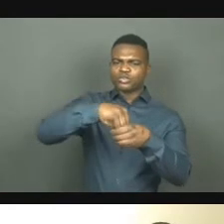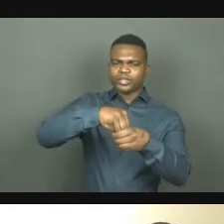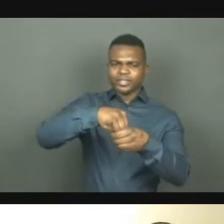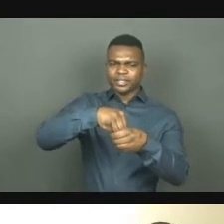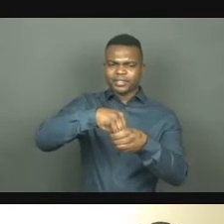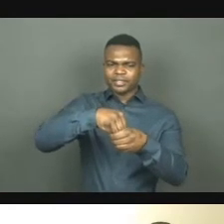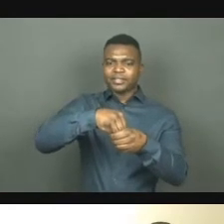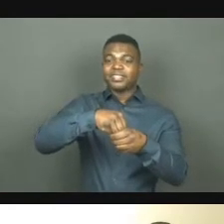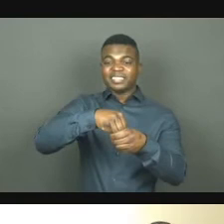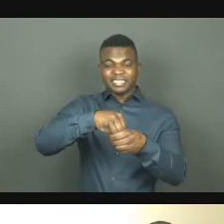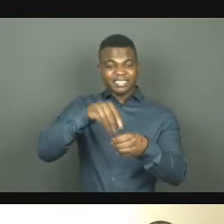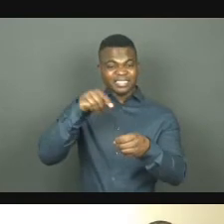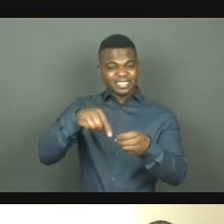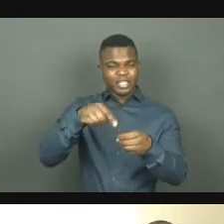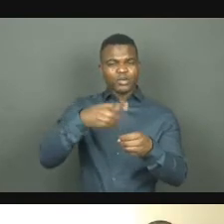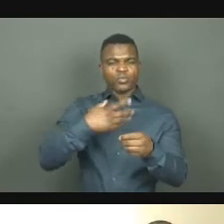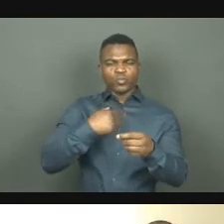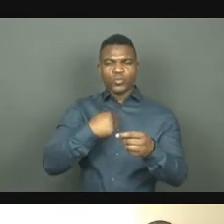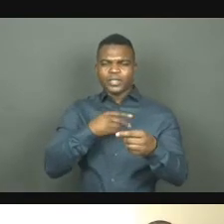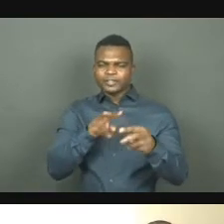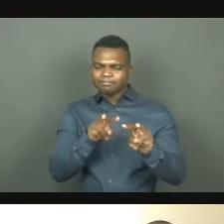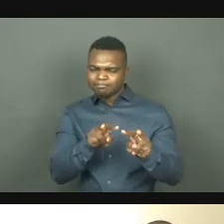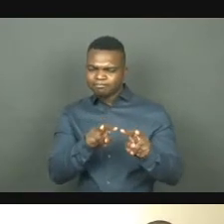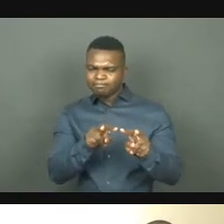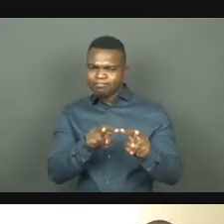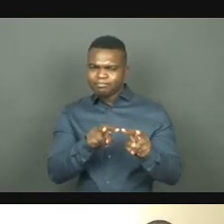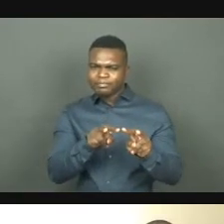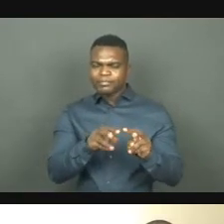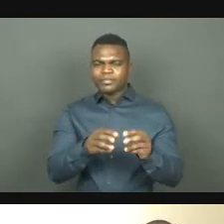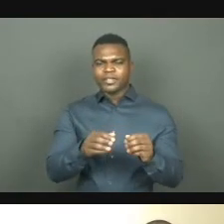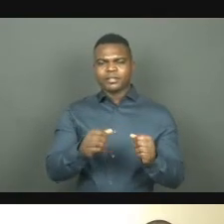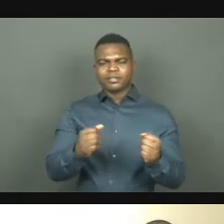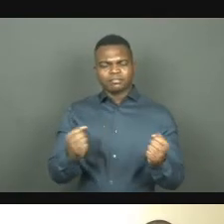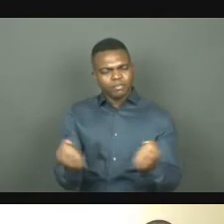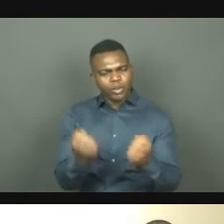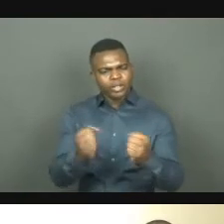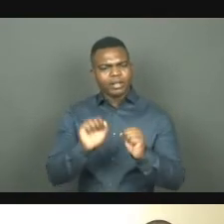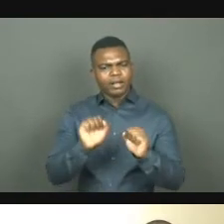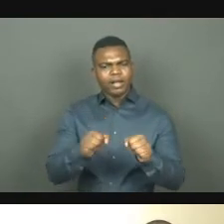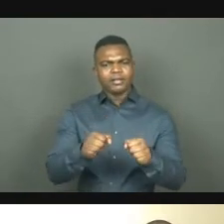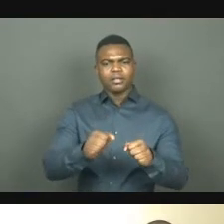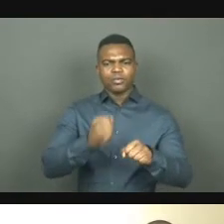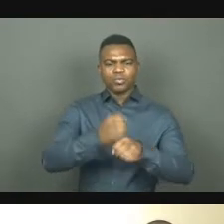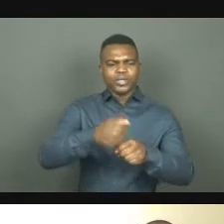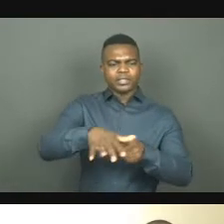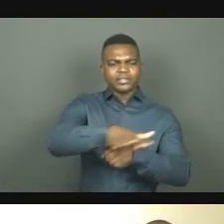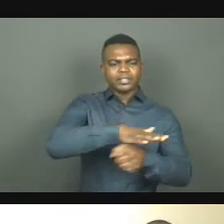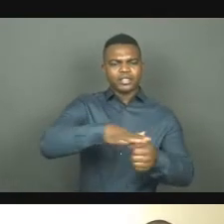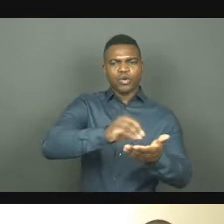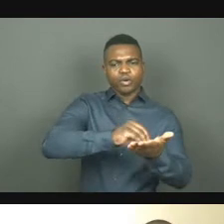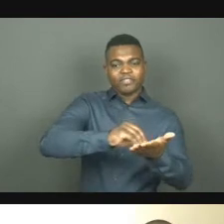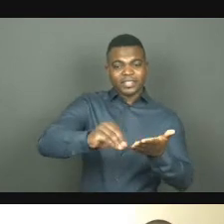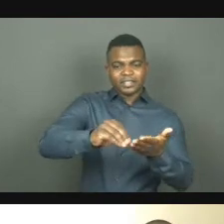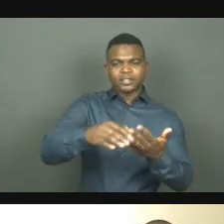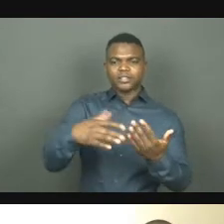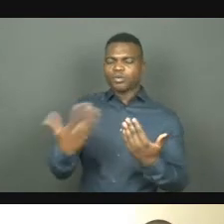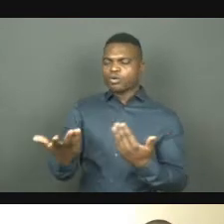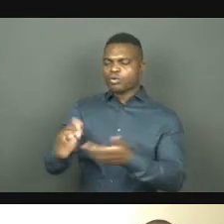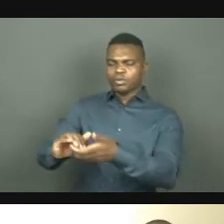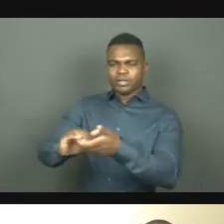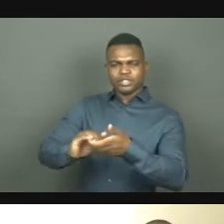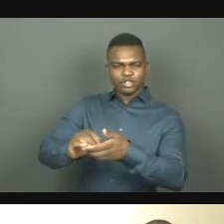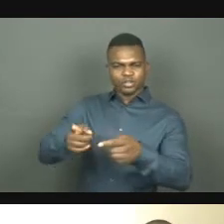to work on a particular project, which not only provided an opportunity to connect with a community that was highly unlikely to connect